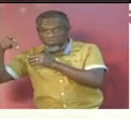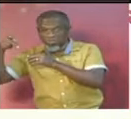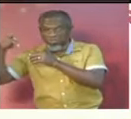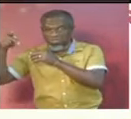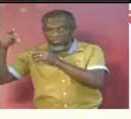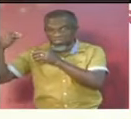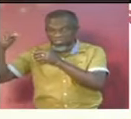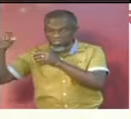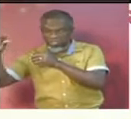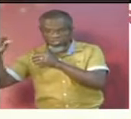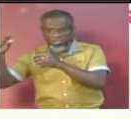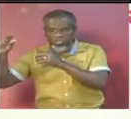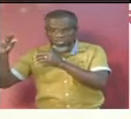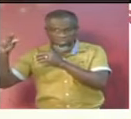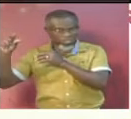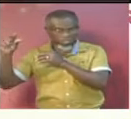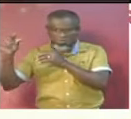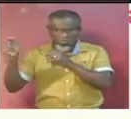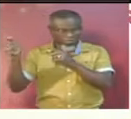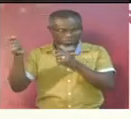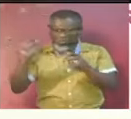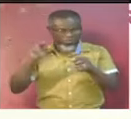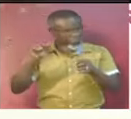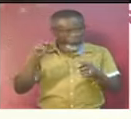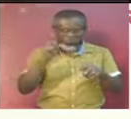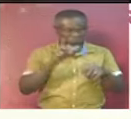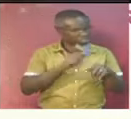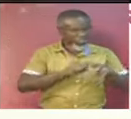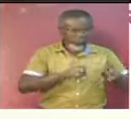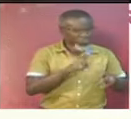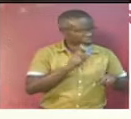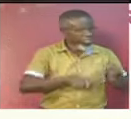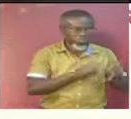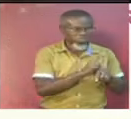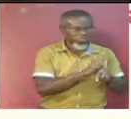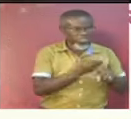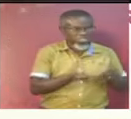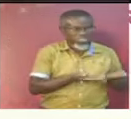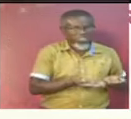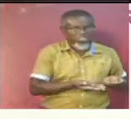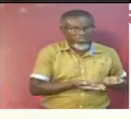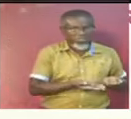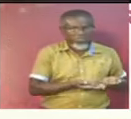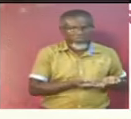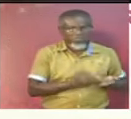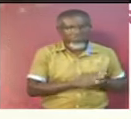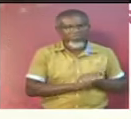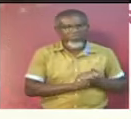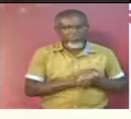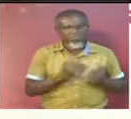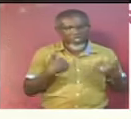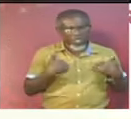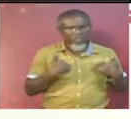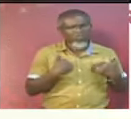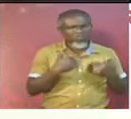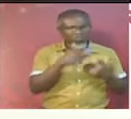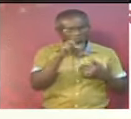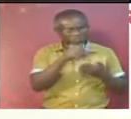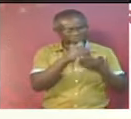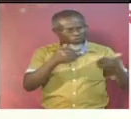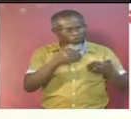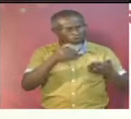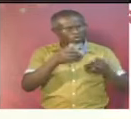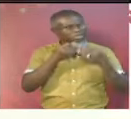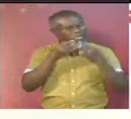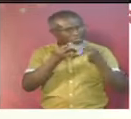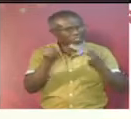ethnic groups are very different from ours. And this is a question that has been asked before. We have explained it before, but thank you for the opportunity